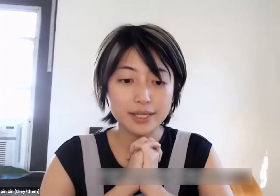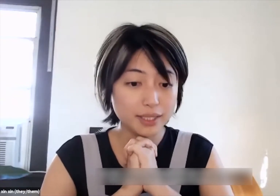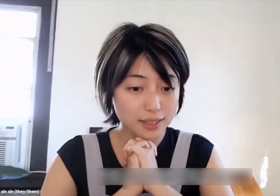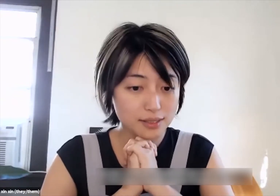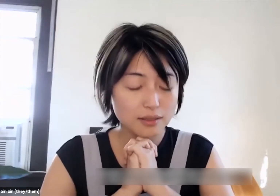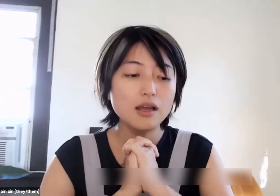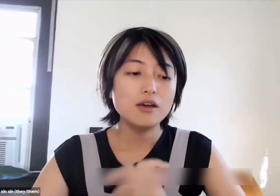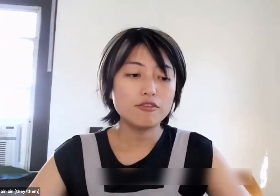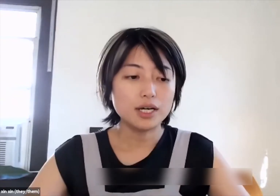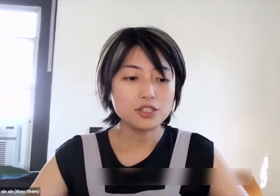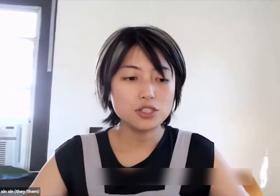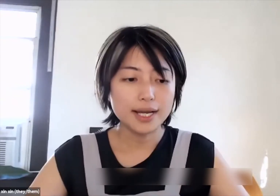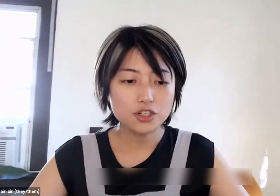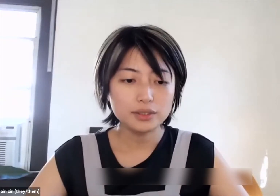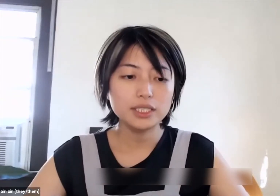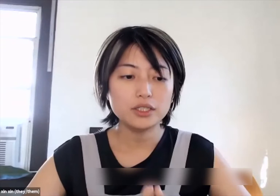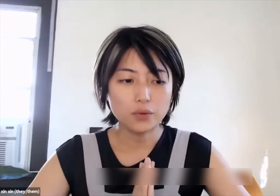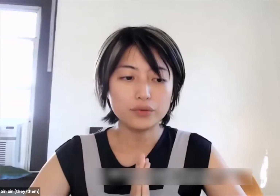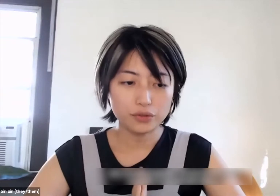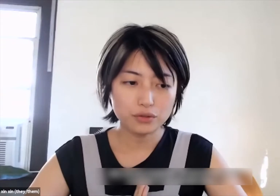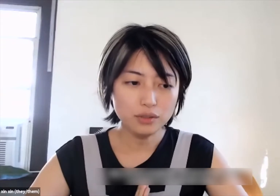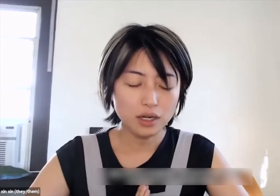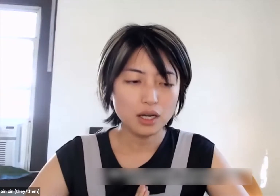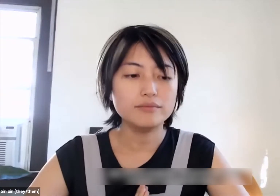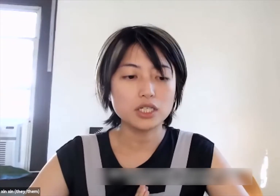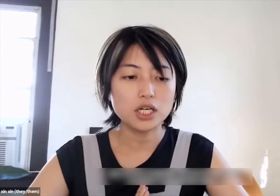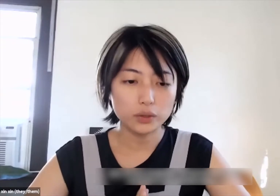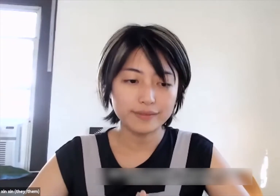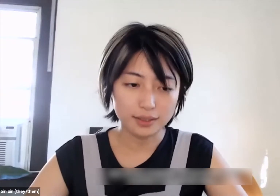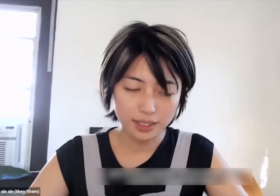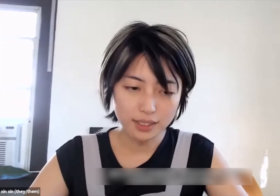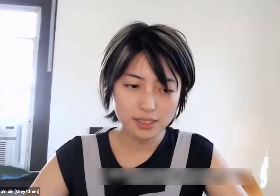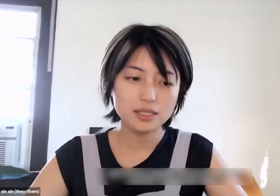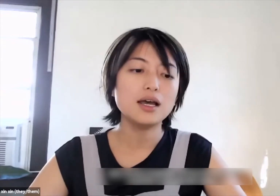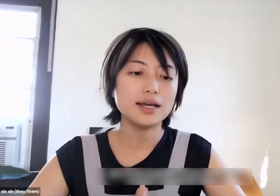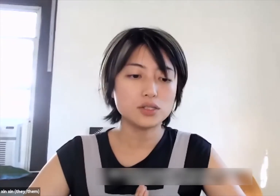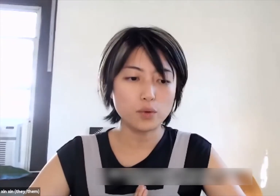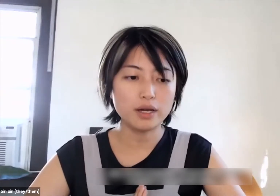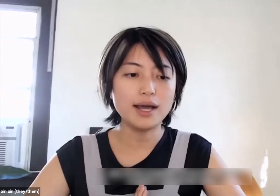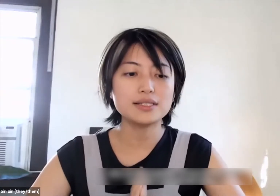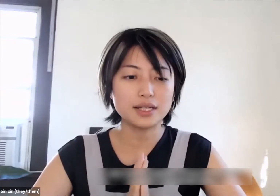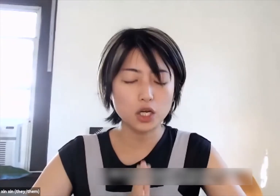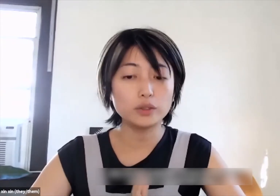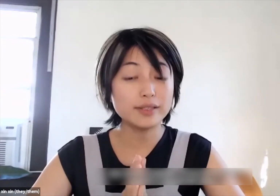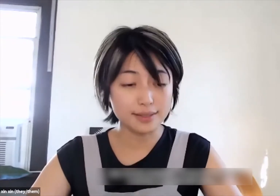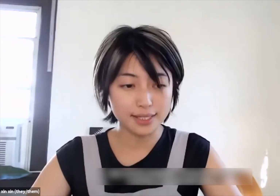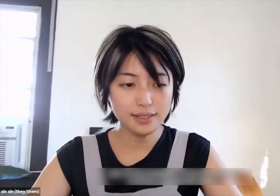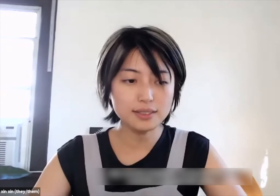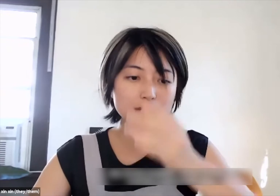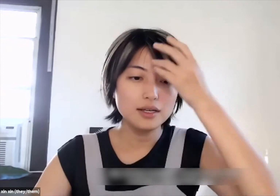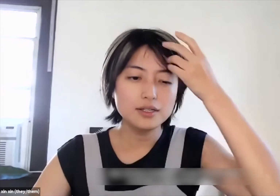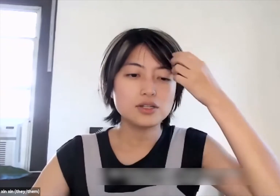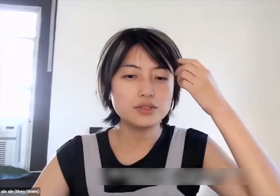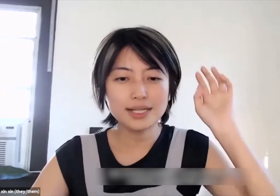about 10 minutes for us to actually go through the code of conduct as well as the code of